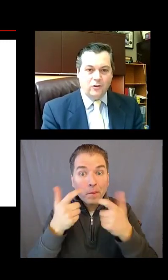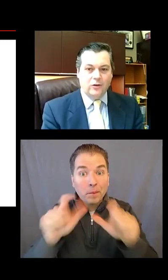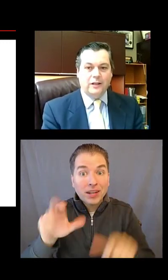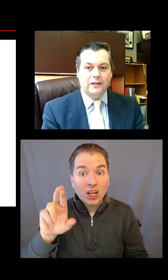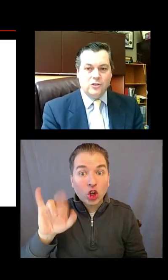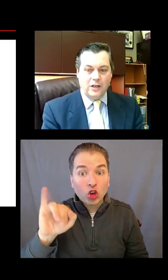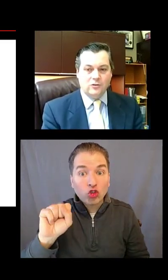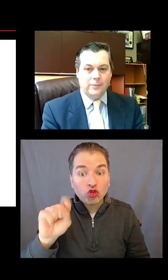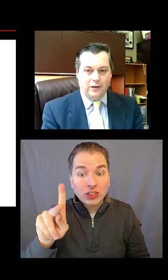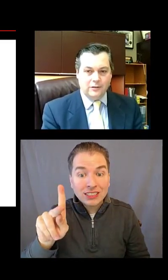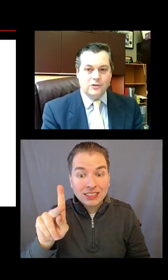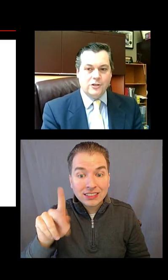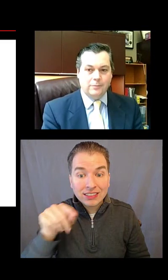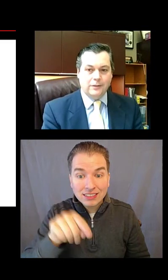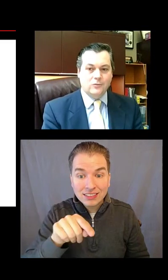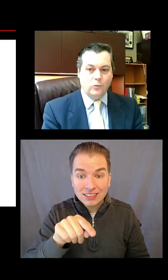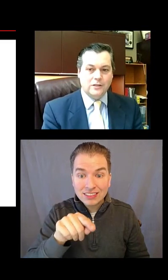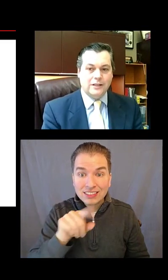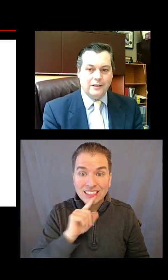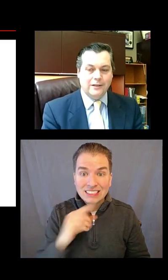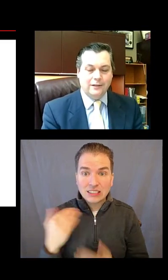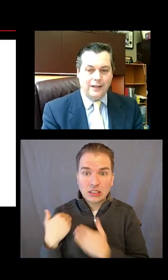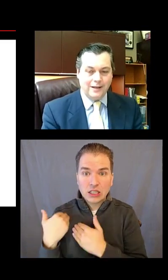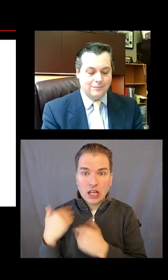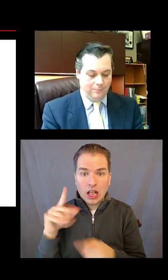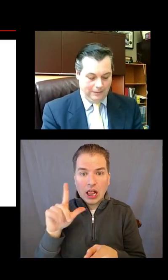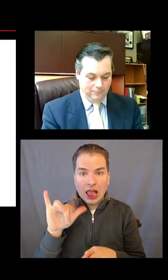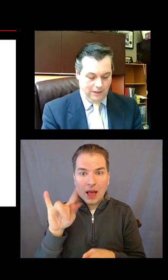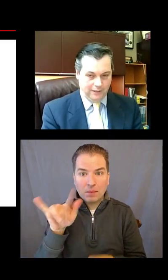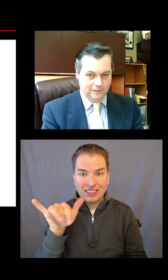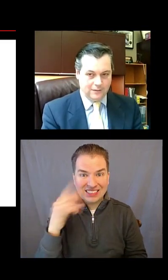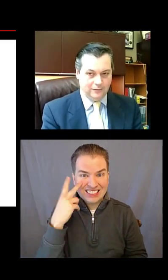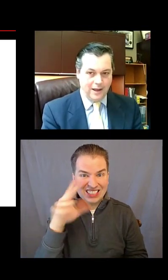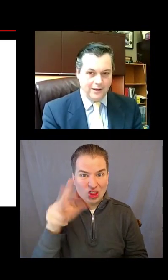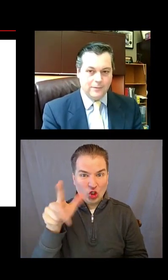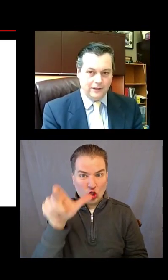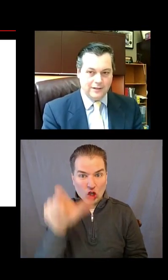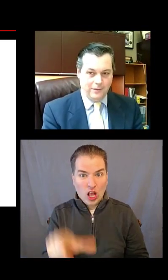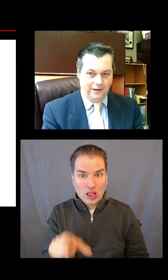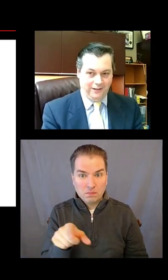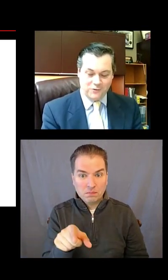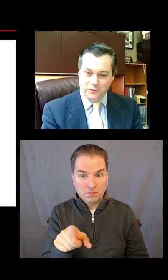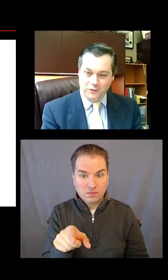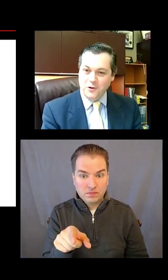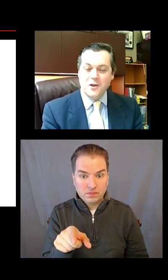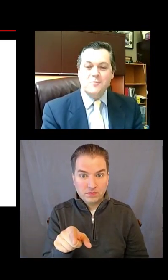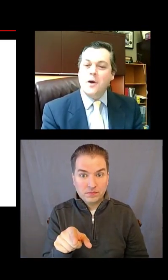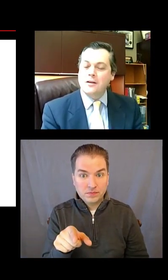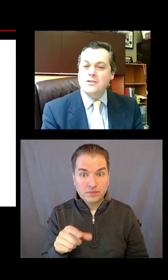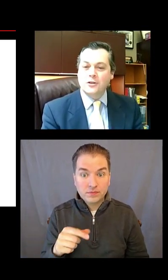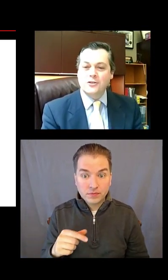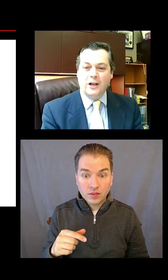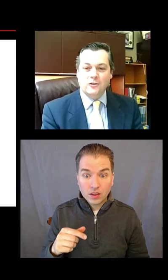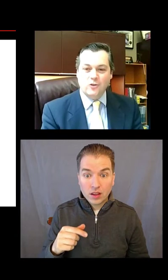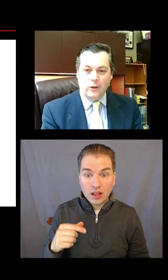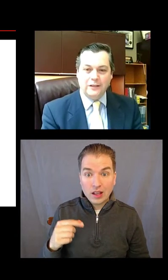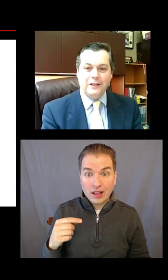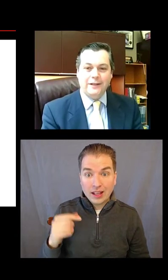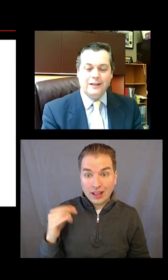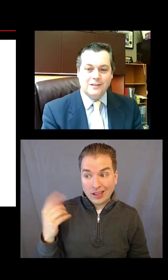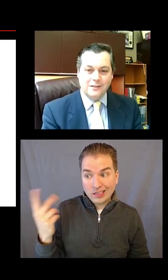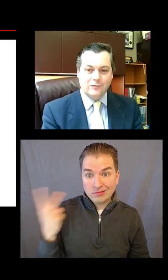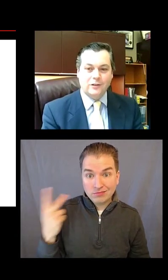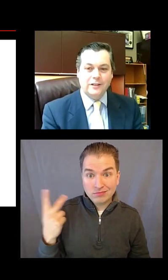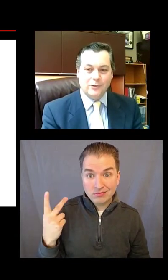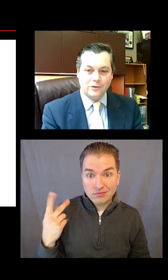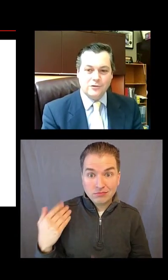risk, though, in a general partnership is what's in the last bucket, the liability bucket. So partners are